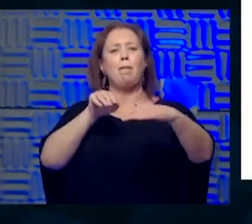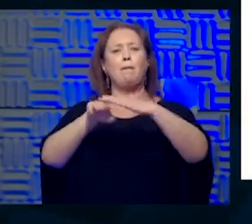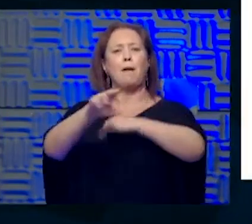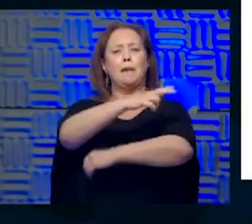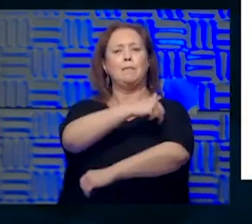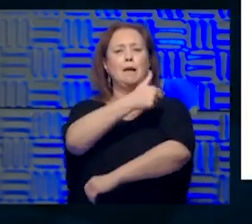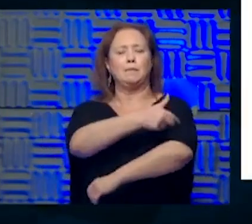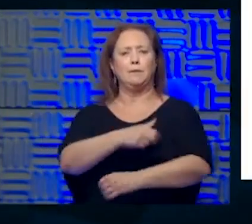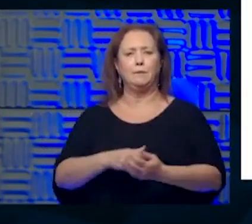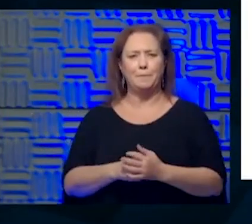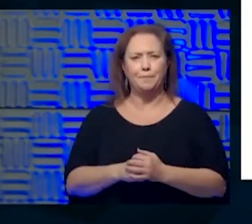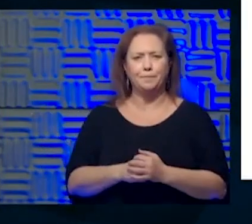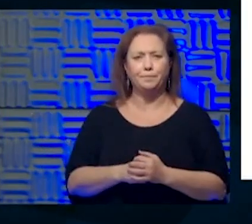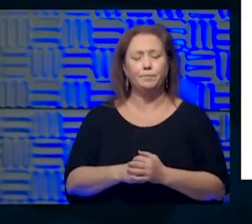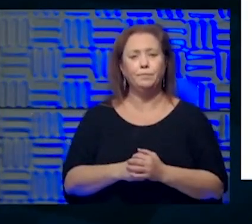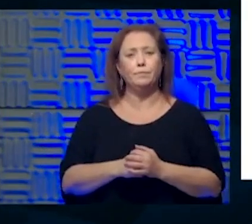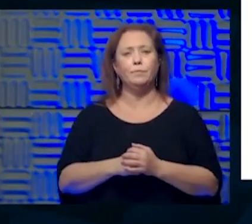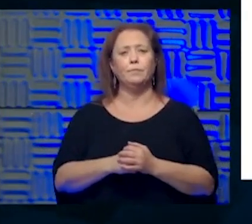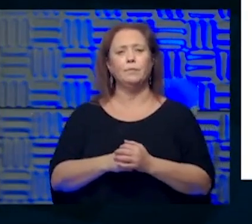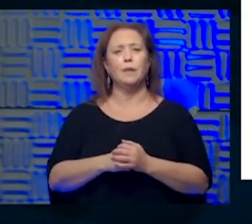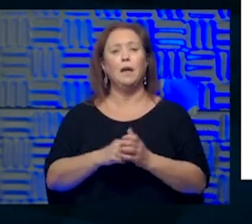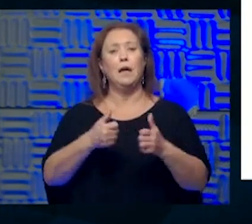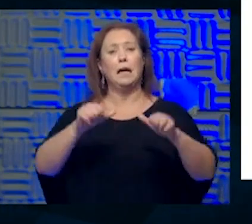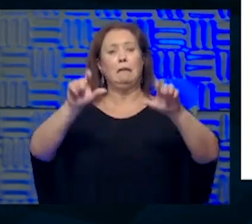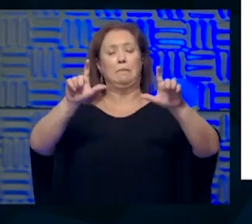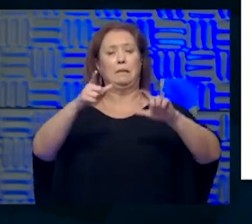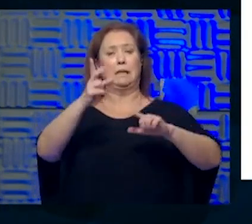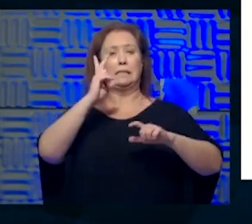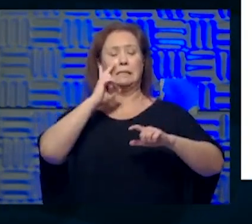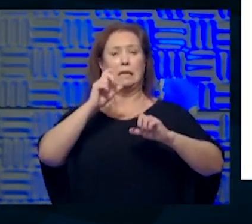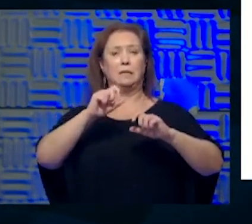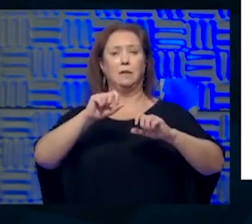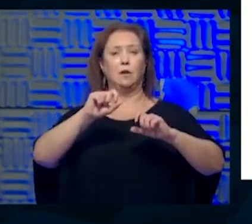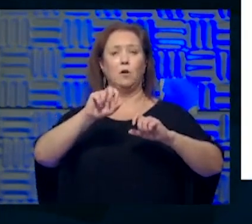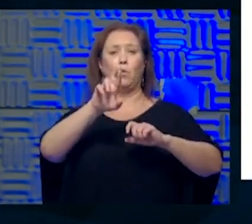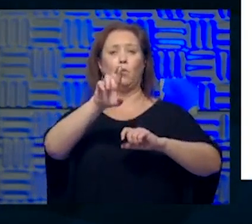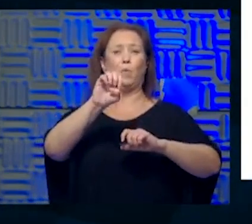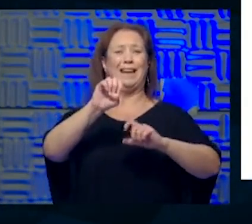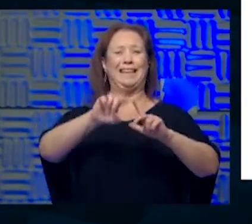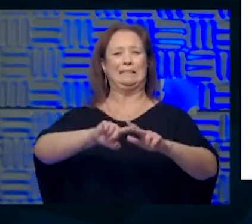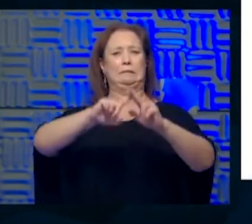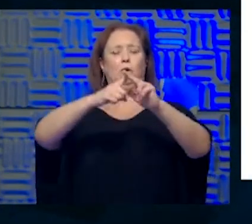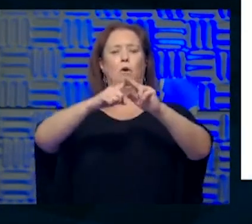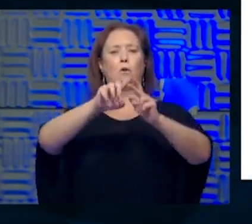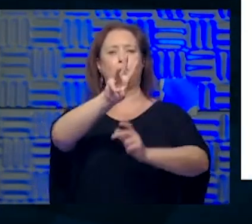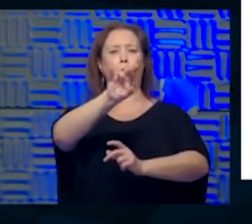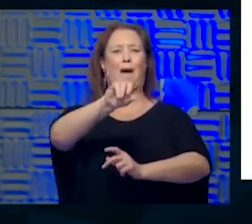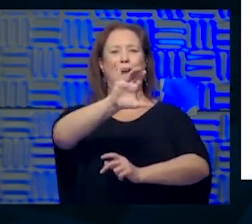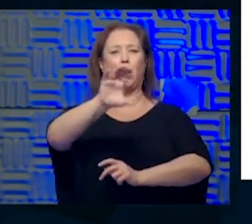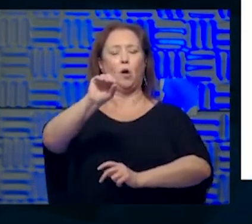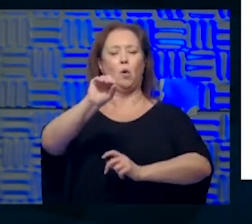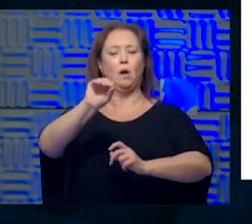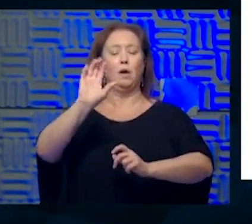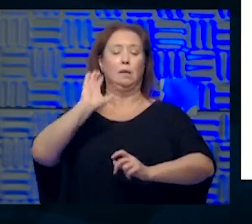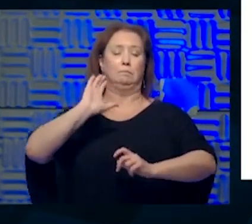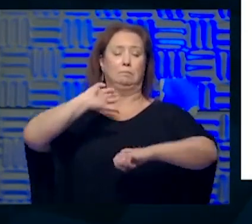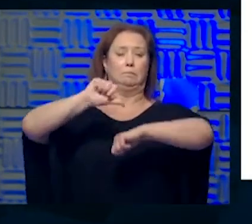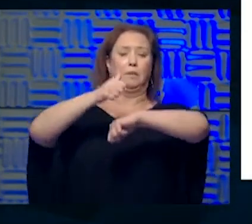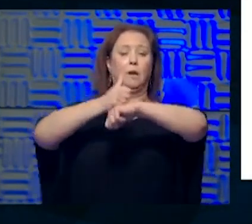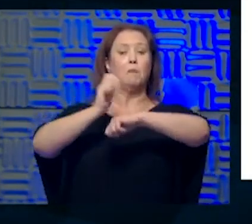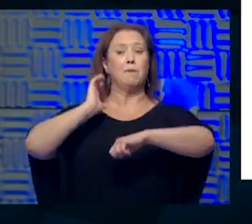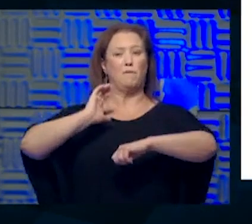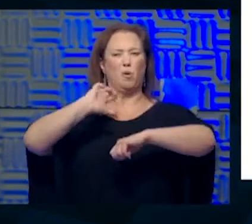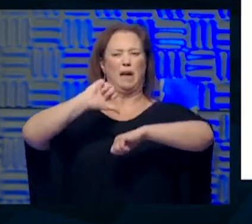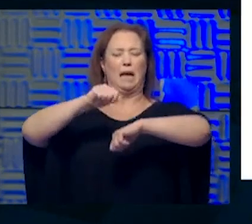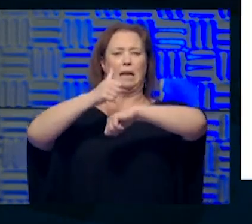Logan. The next one shows you our Restart WyCo initial plan. We had a plan in place to do